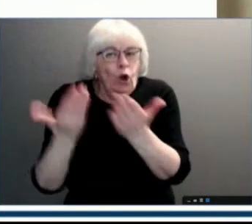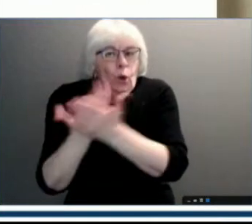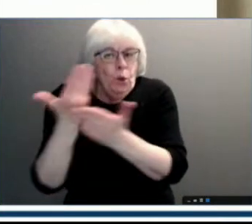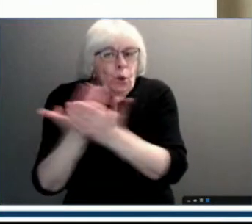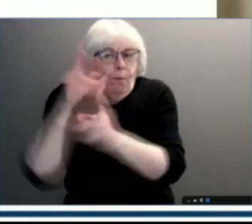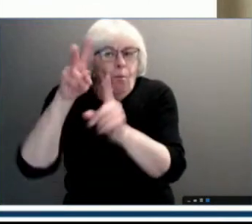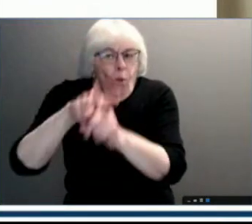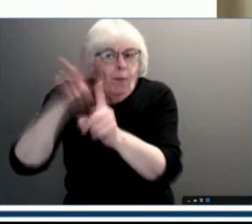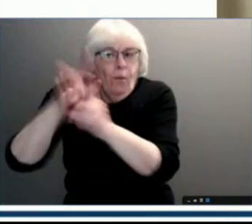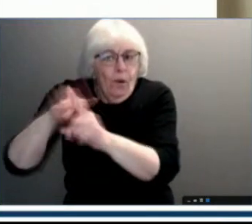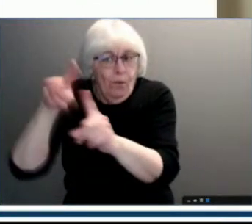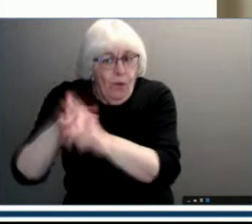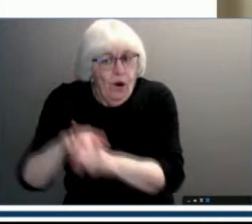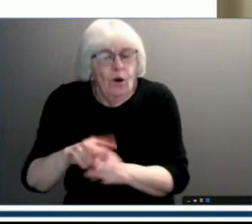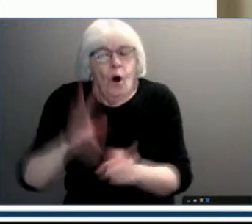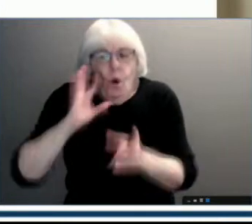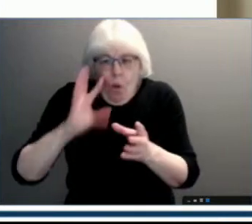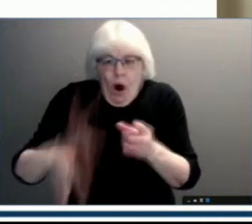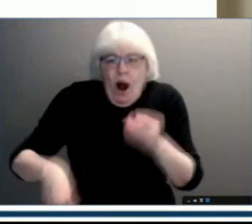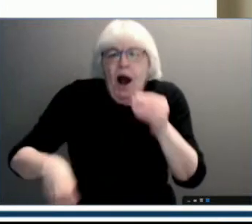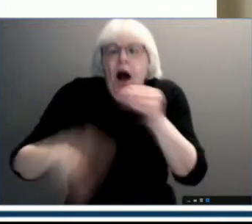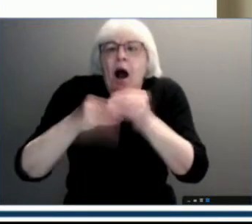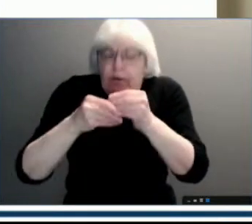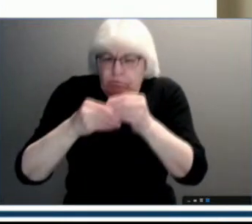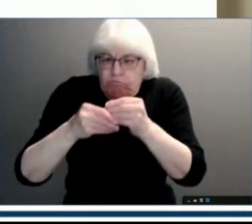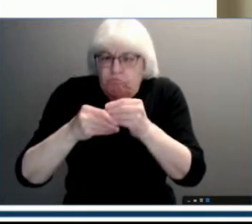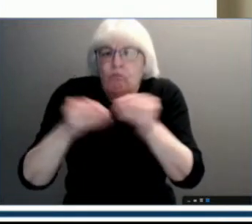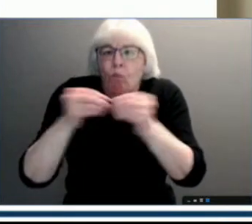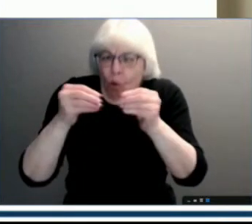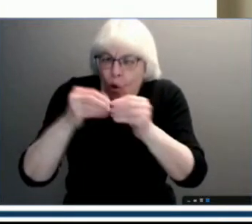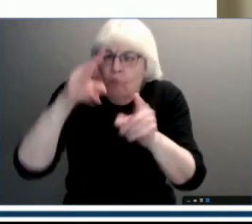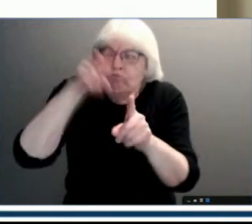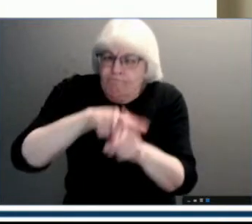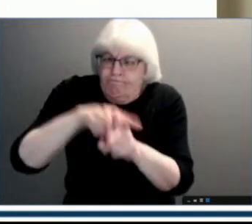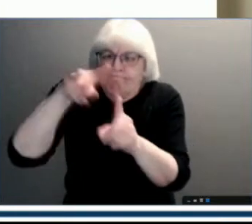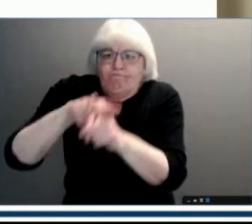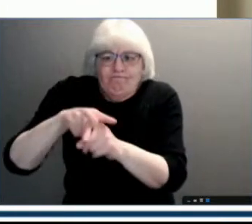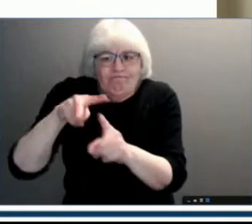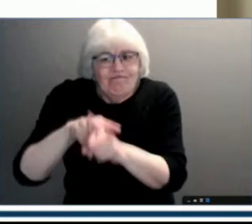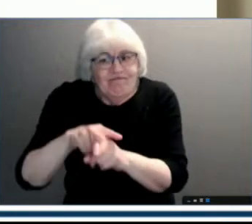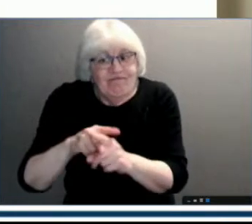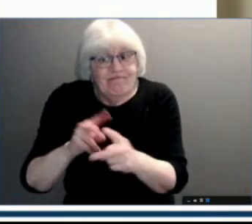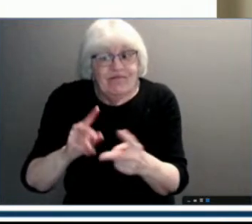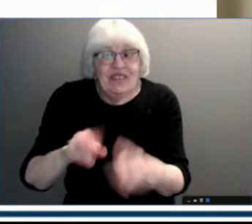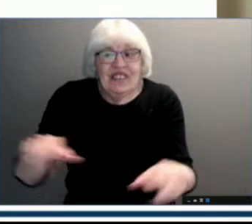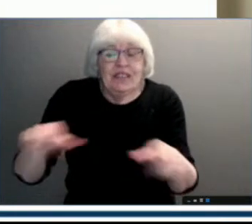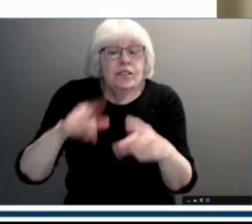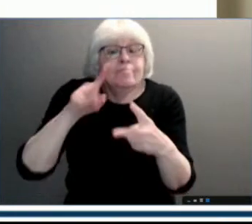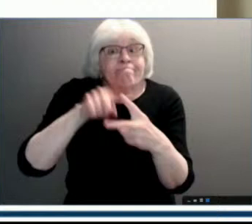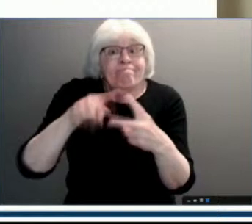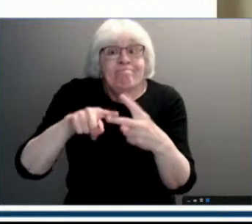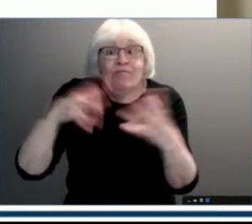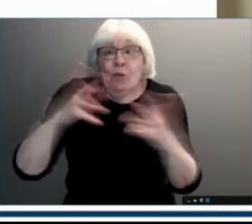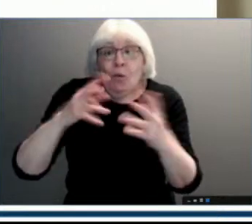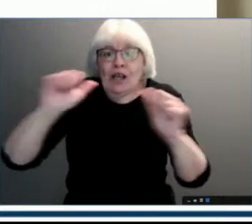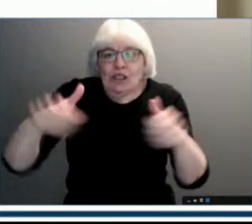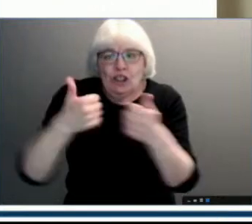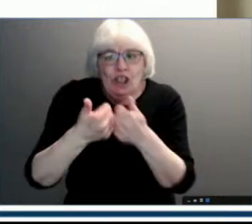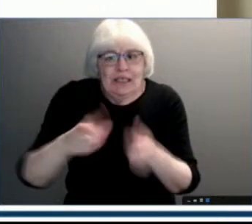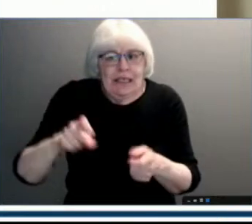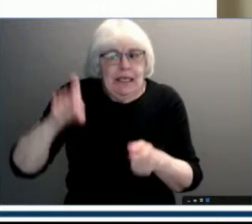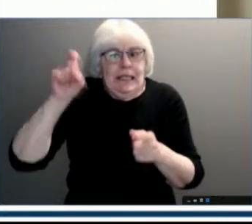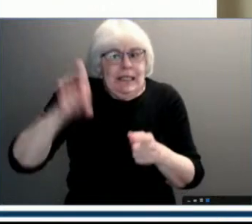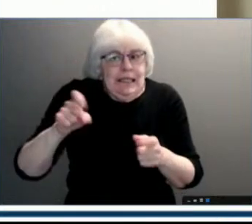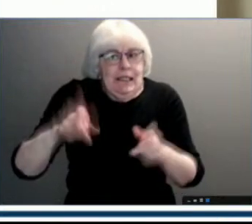more appointments, we have to overcome two remaining challenges. First, we need more people. We need people to help actually get those vaccines in